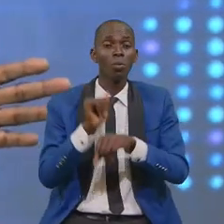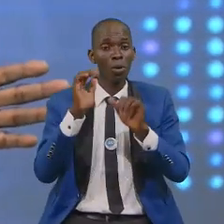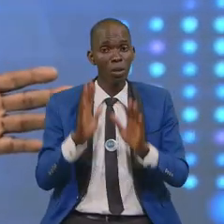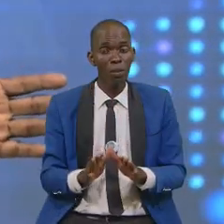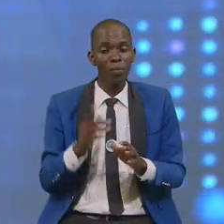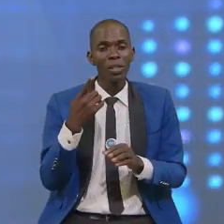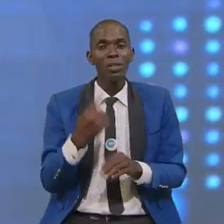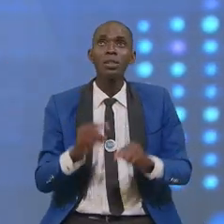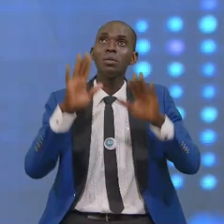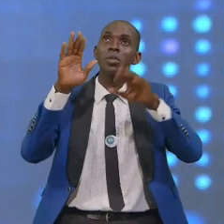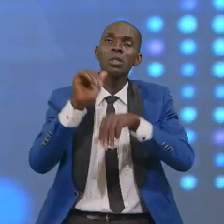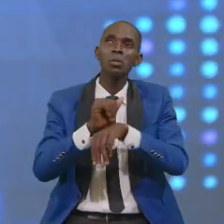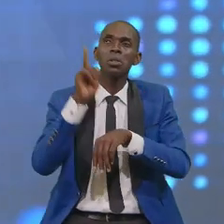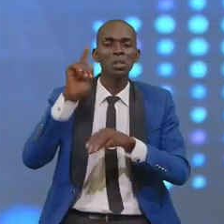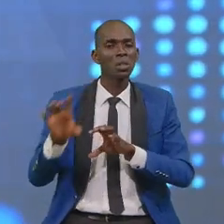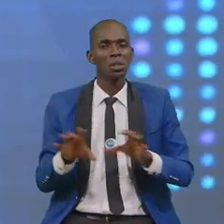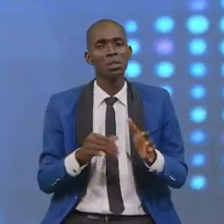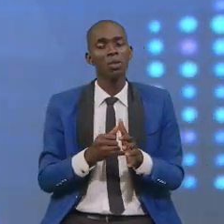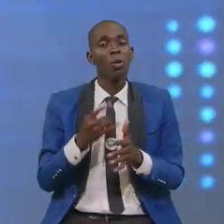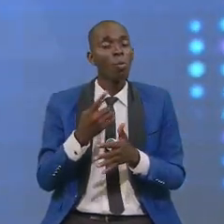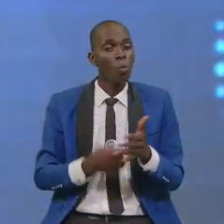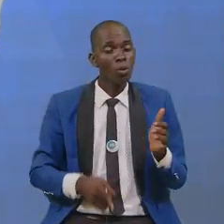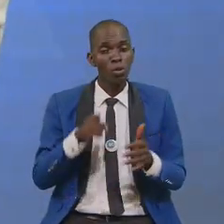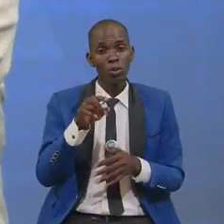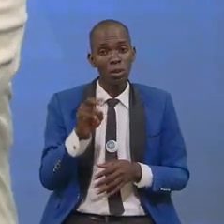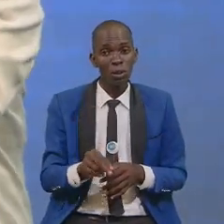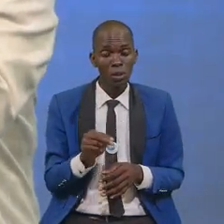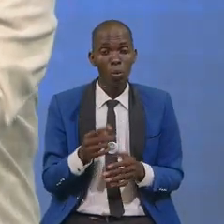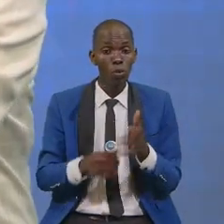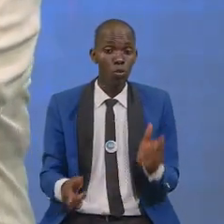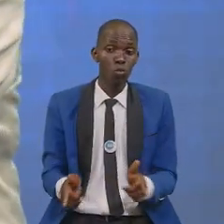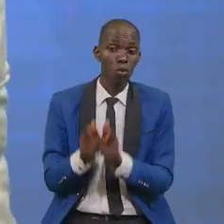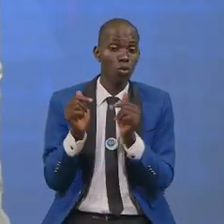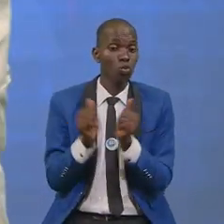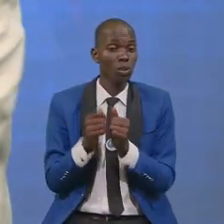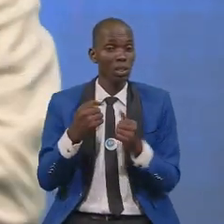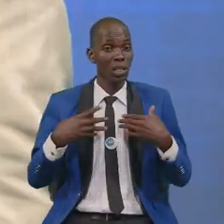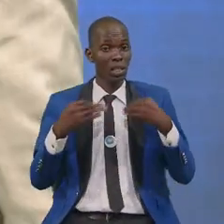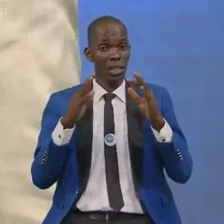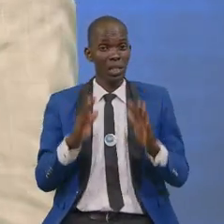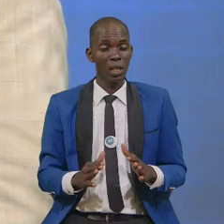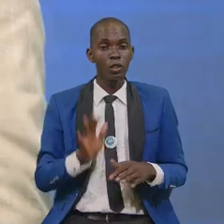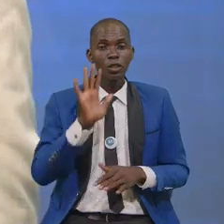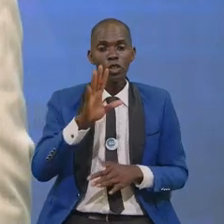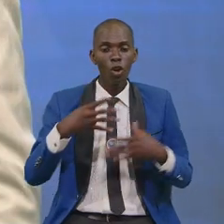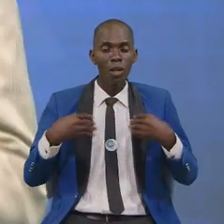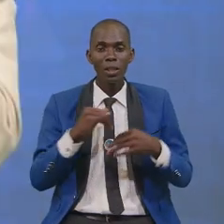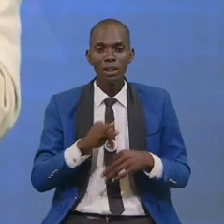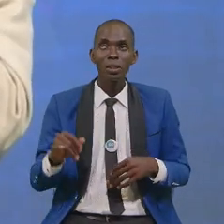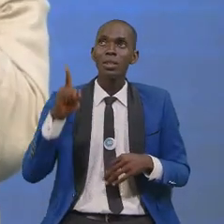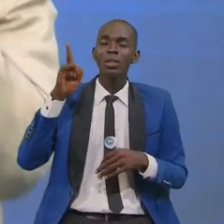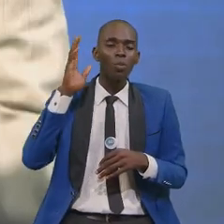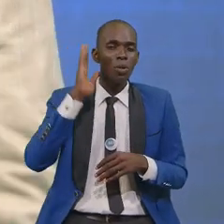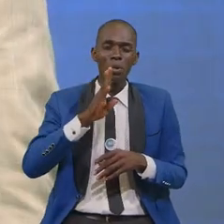miracle immediate. Once you meet with the healer, your healing tonight immediate